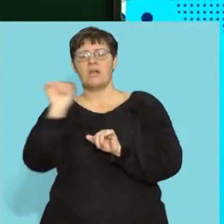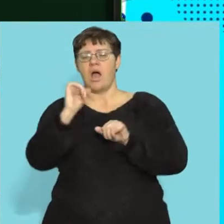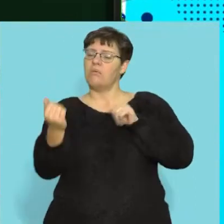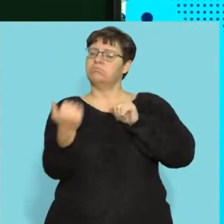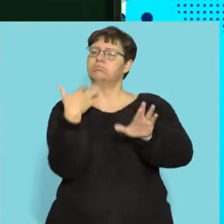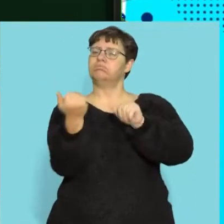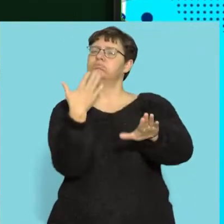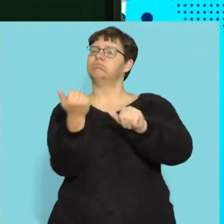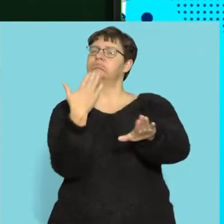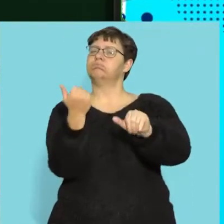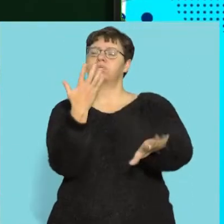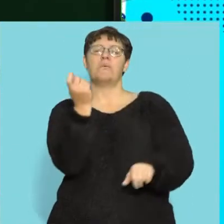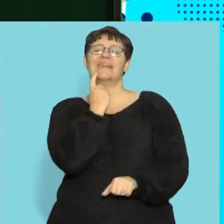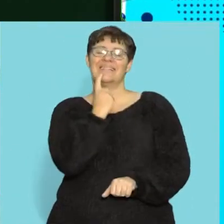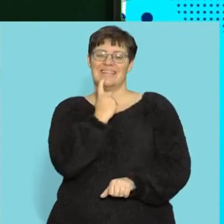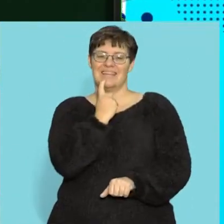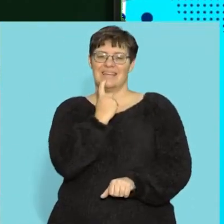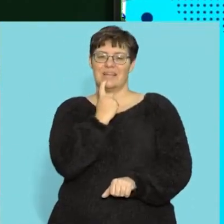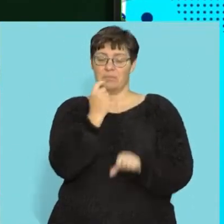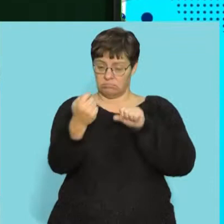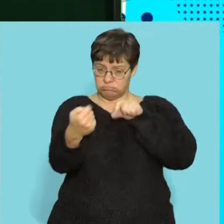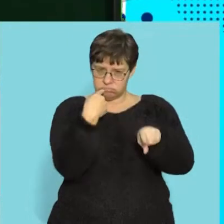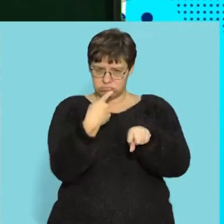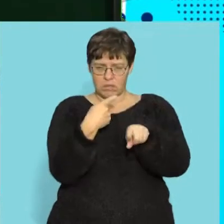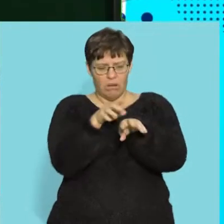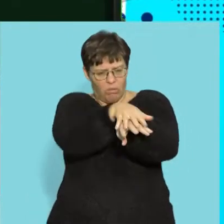when there is smaller diameter compared to,